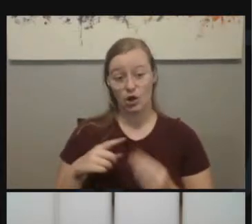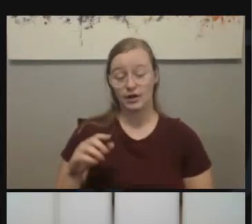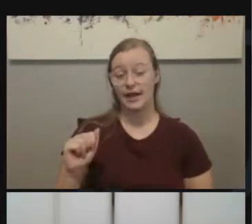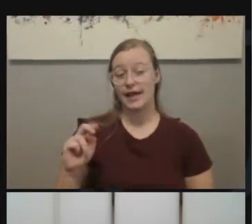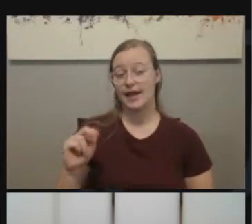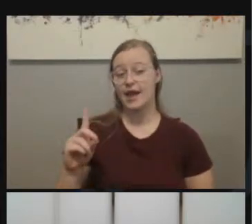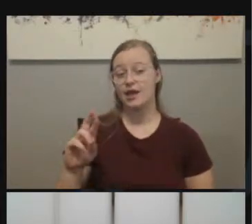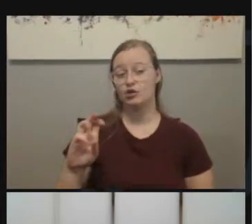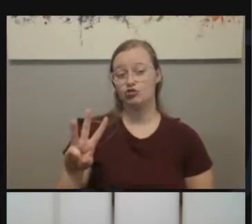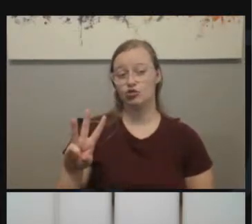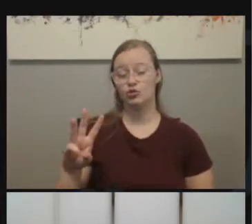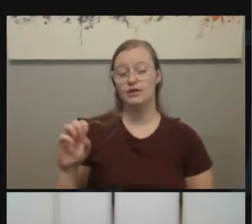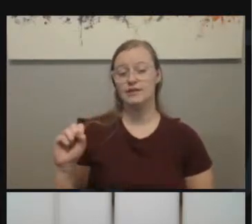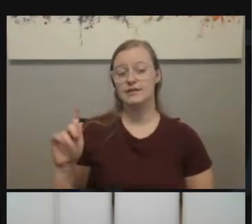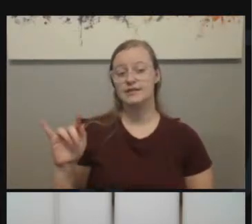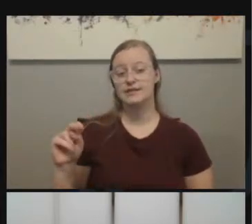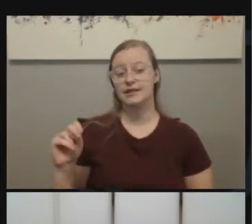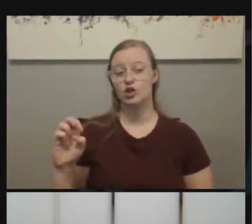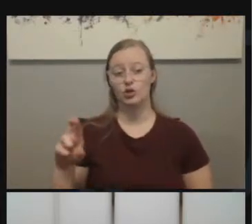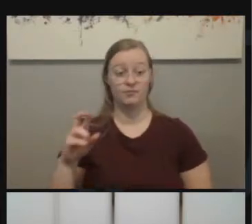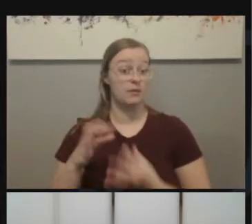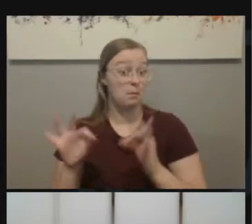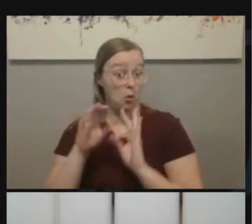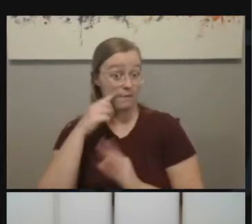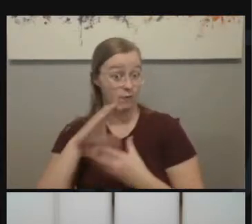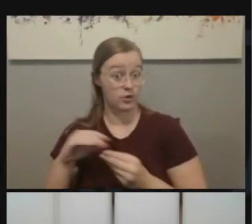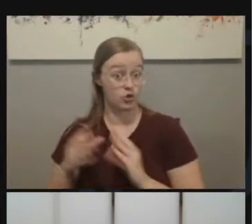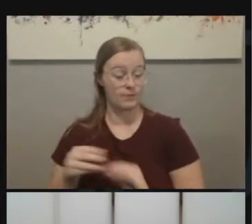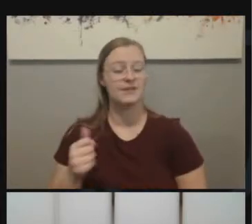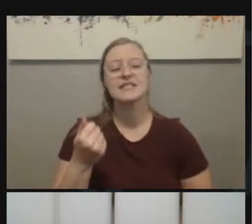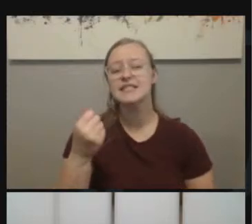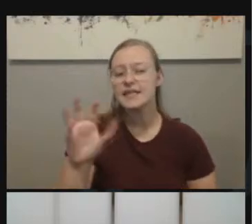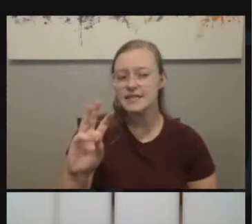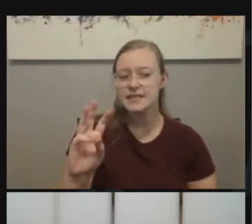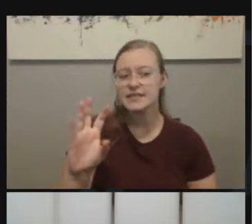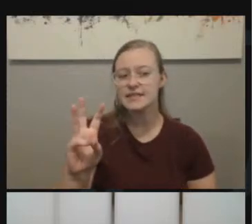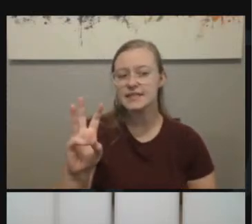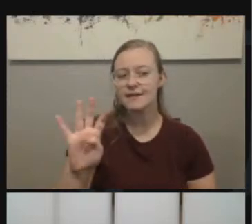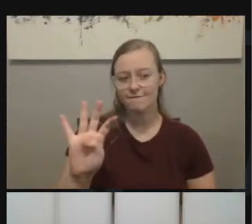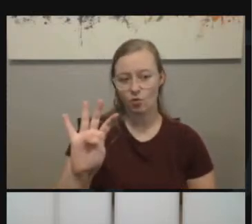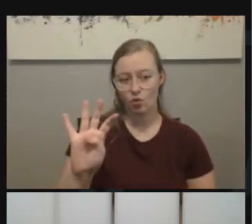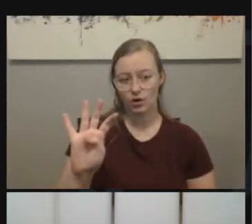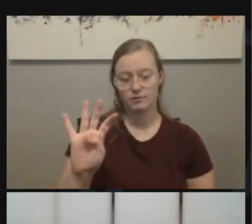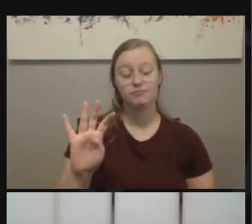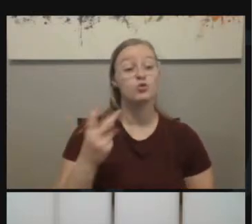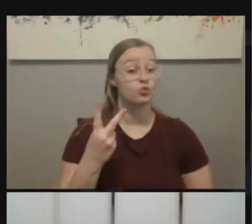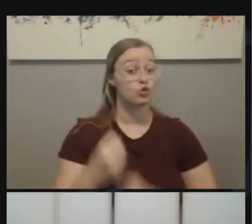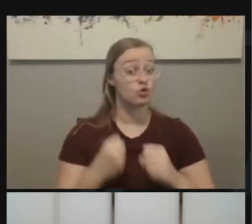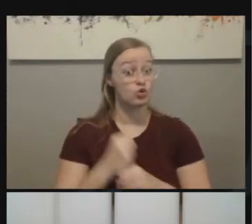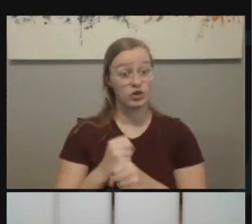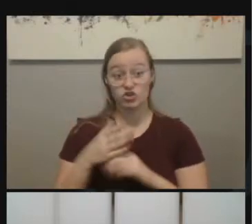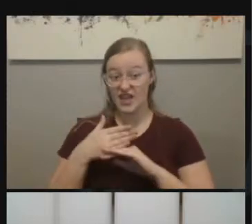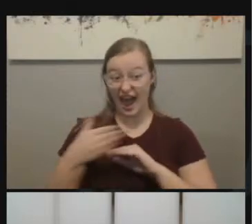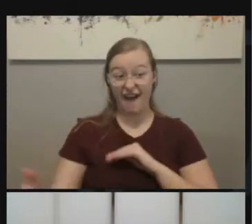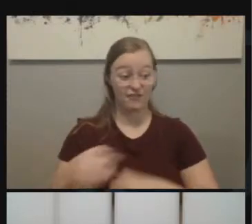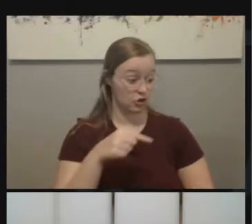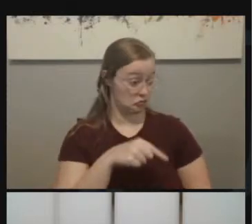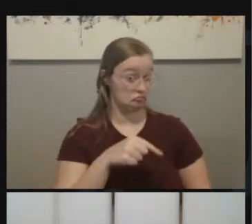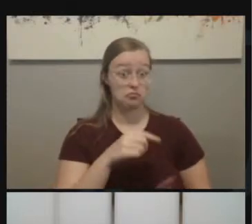that matters to this story. In 1664, 2 years after this ledger